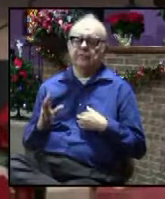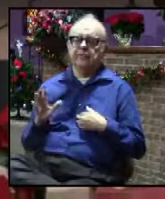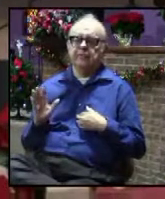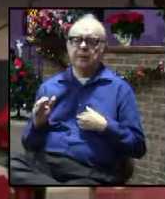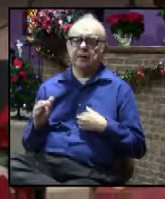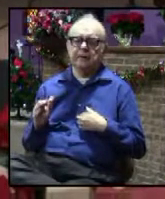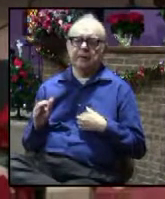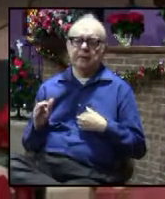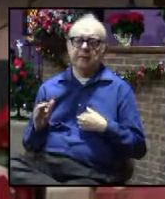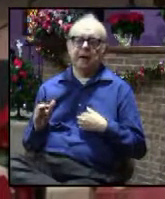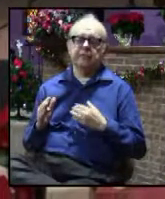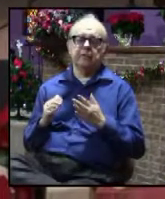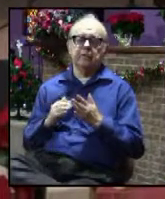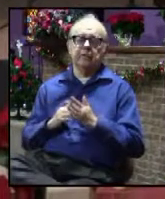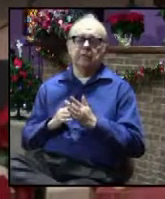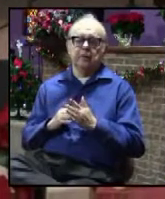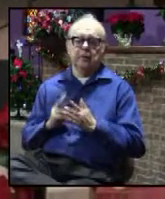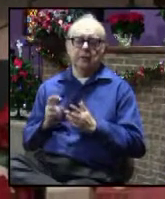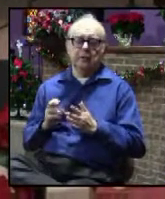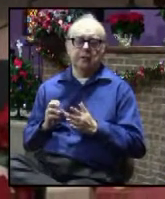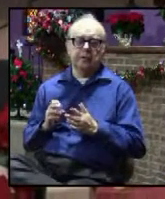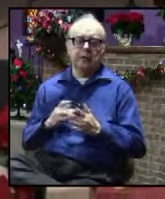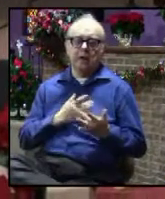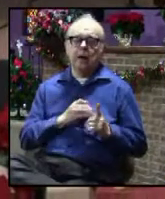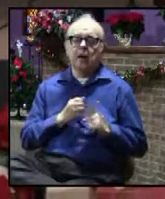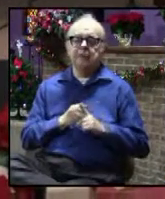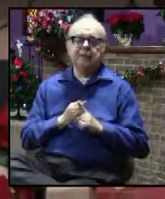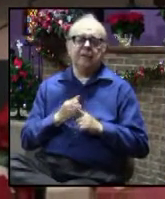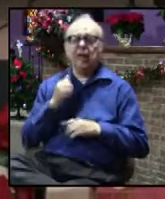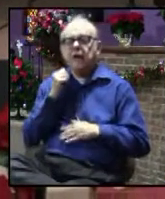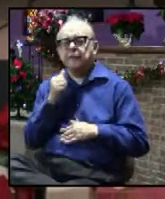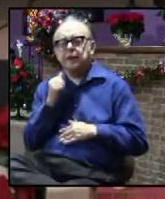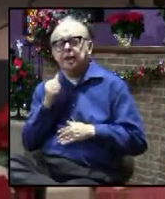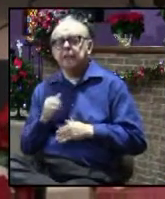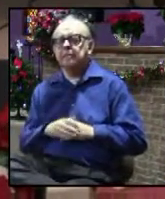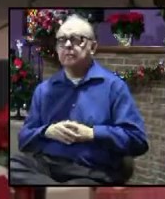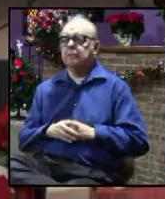115,200 heartbeats every day.